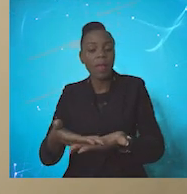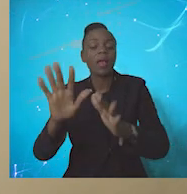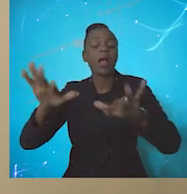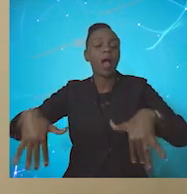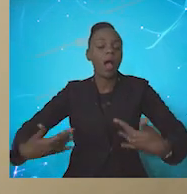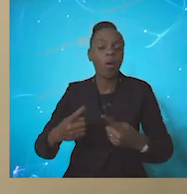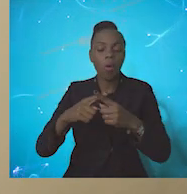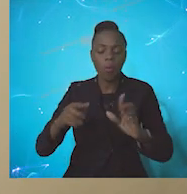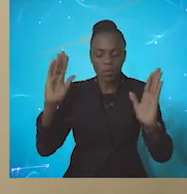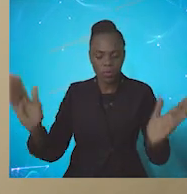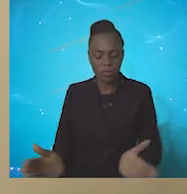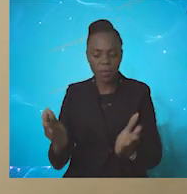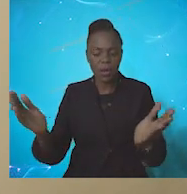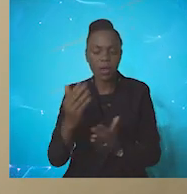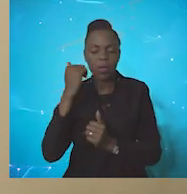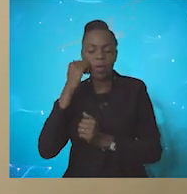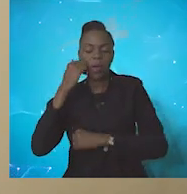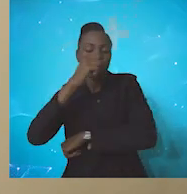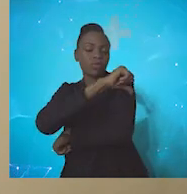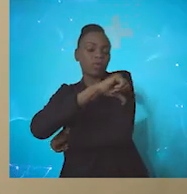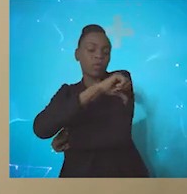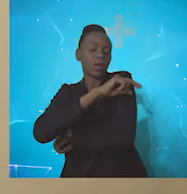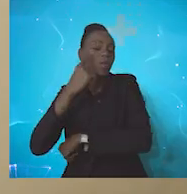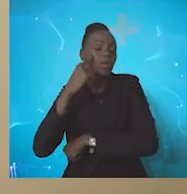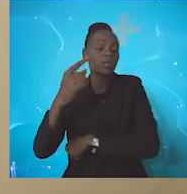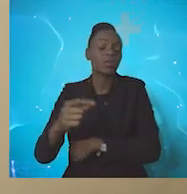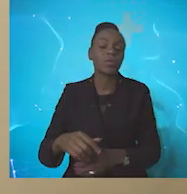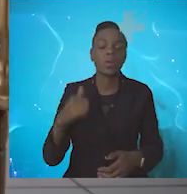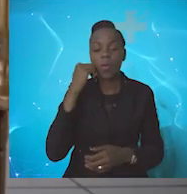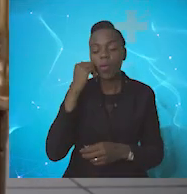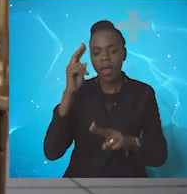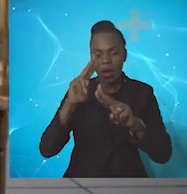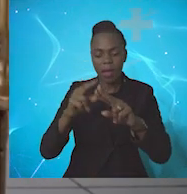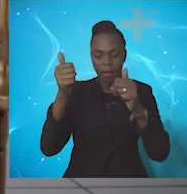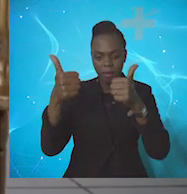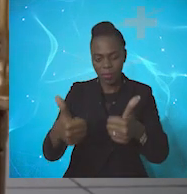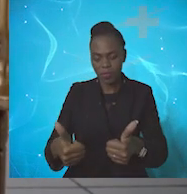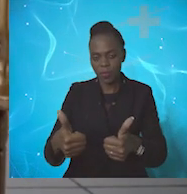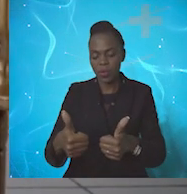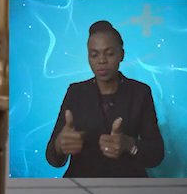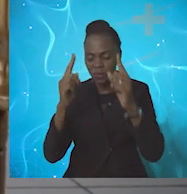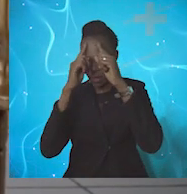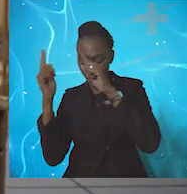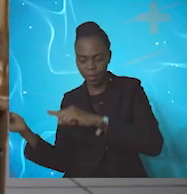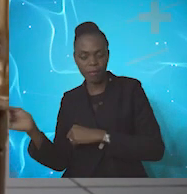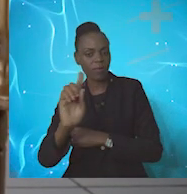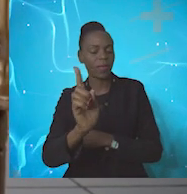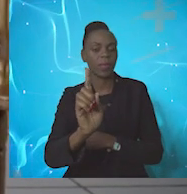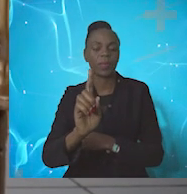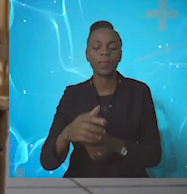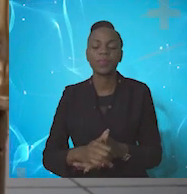care for patients in hospital to make sure that our patients survive. So that is the first